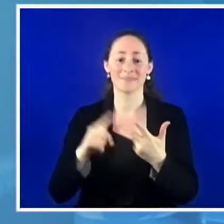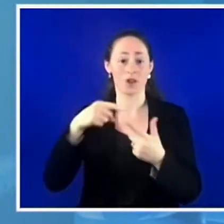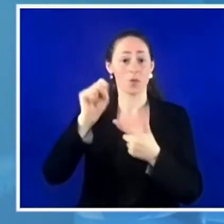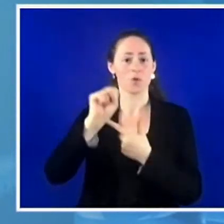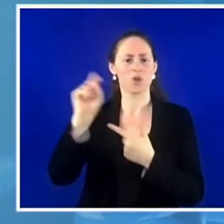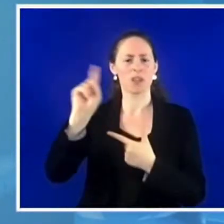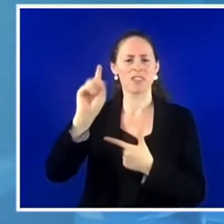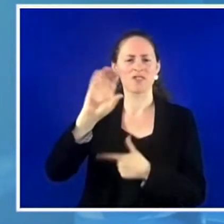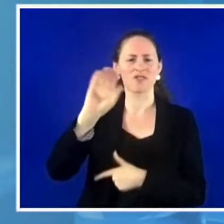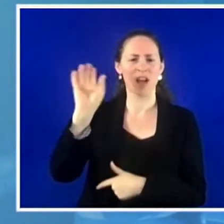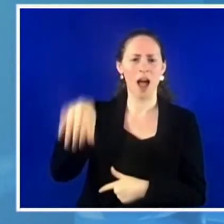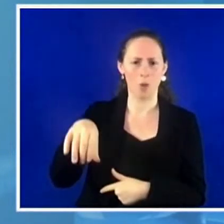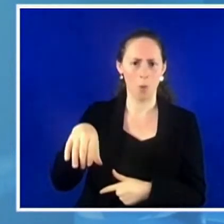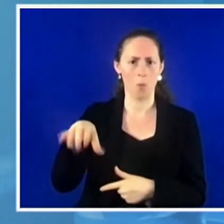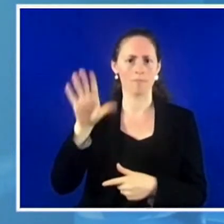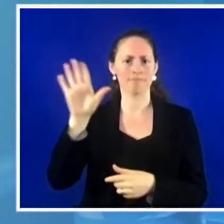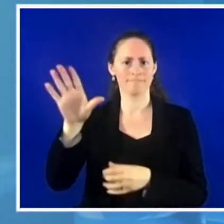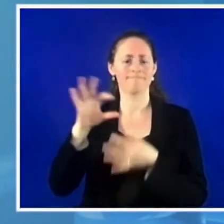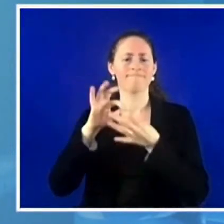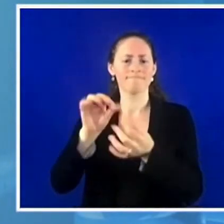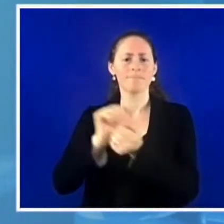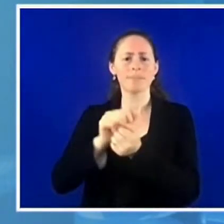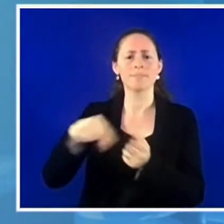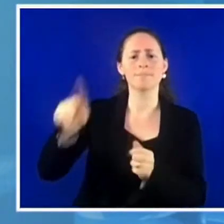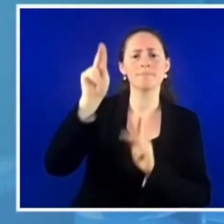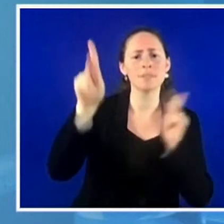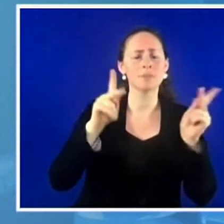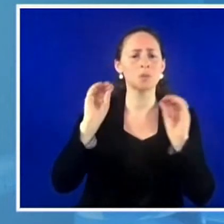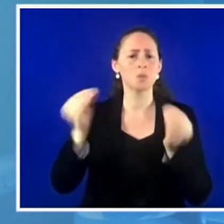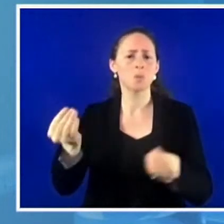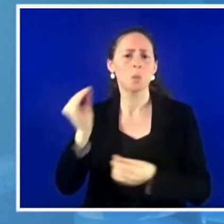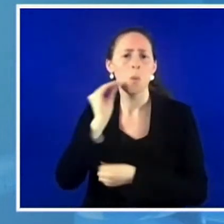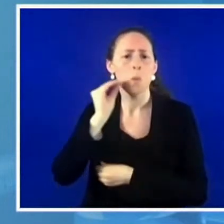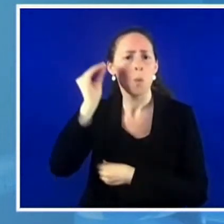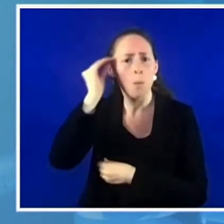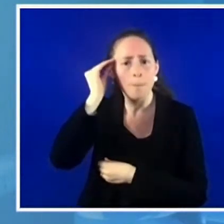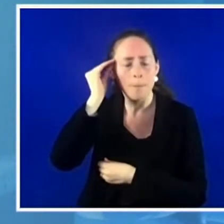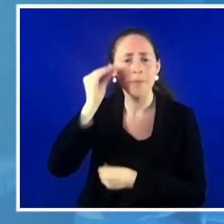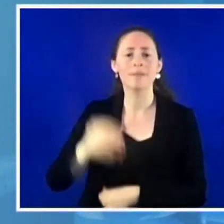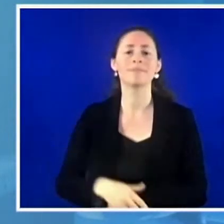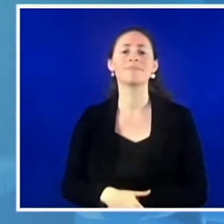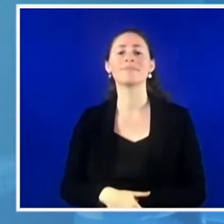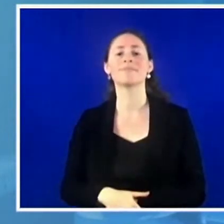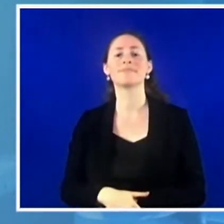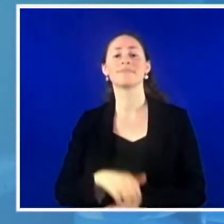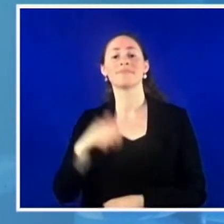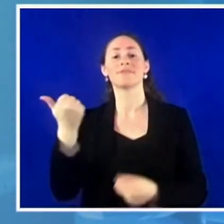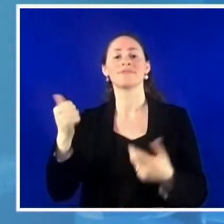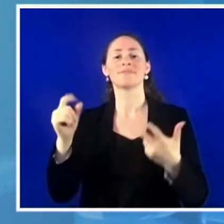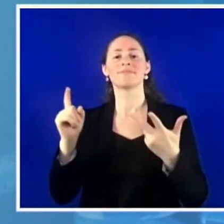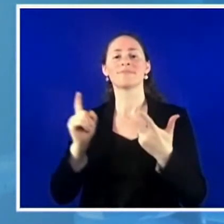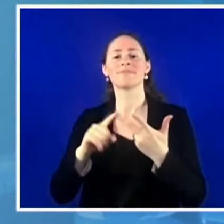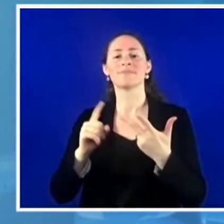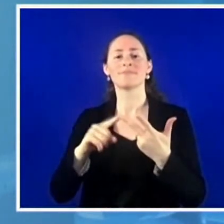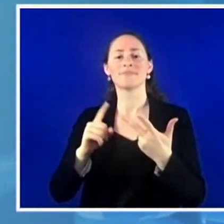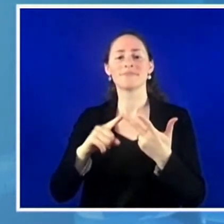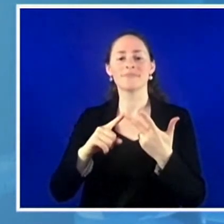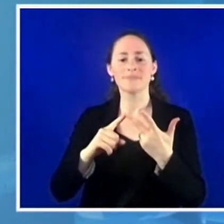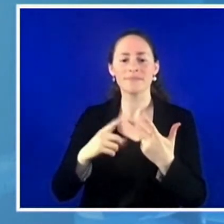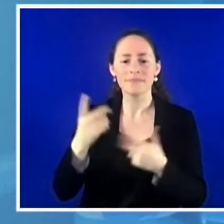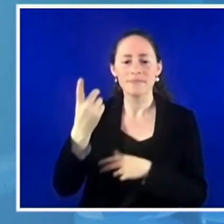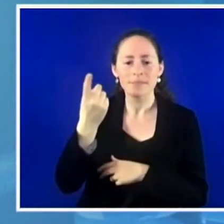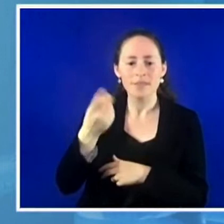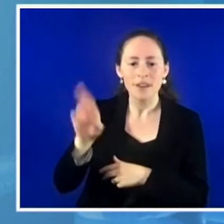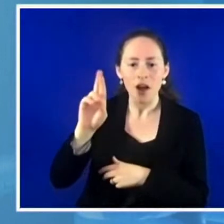Ms. Edie Pacheco-Galloway, who provides care for patients primarily focused on cardiovascular health